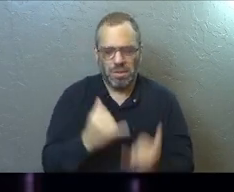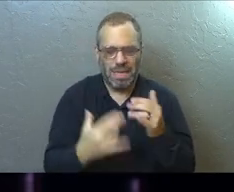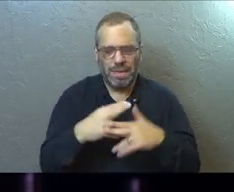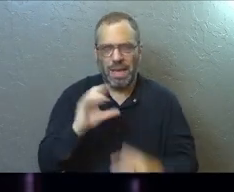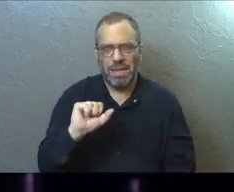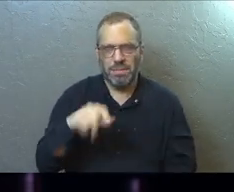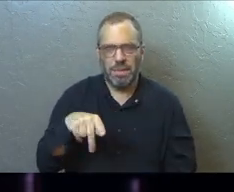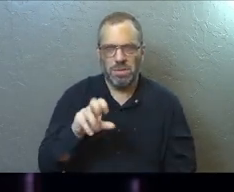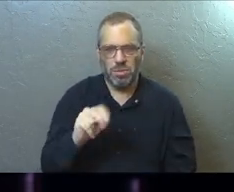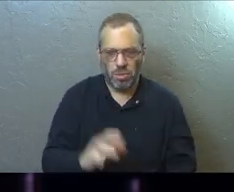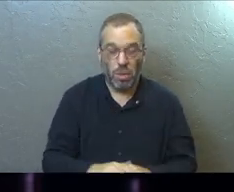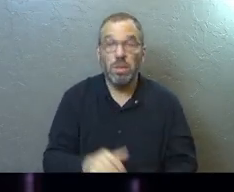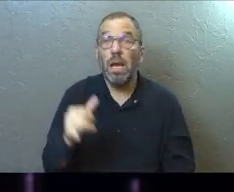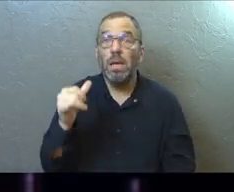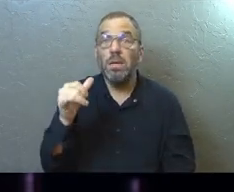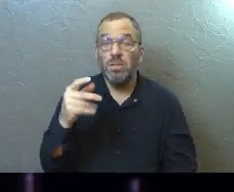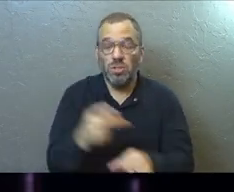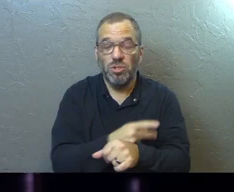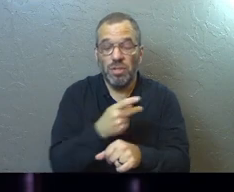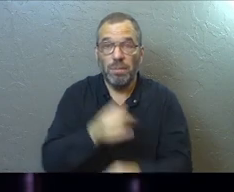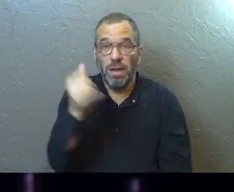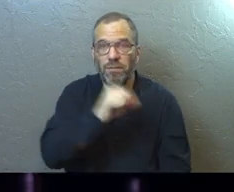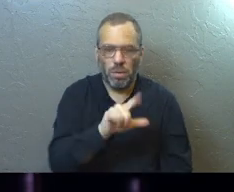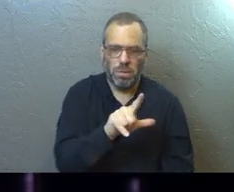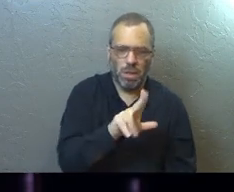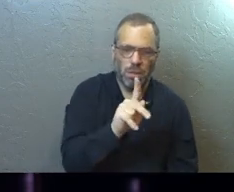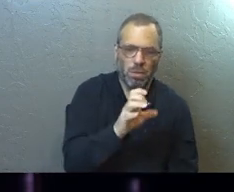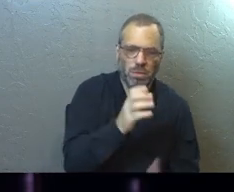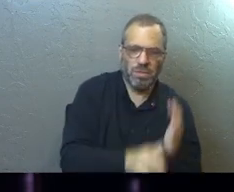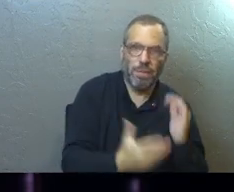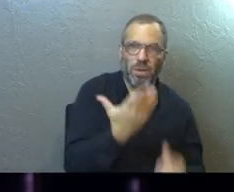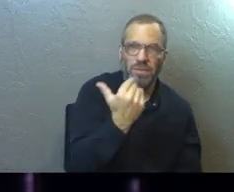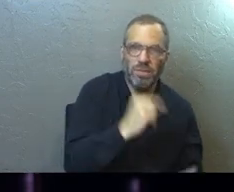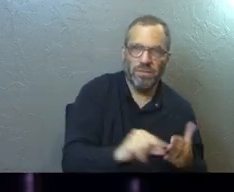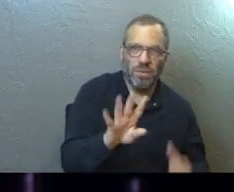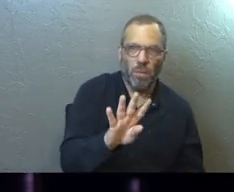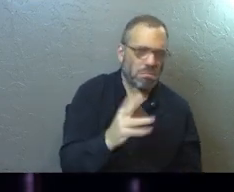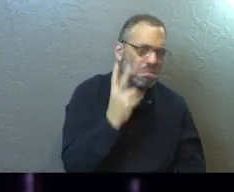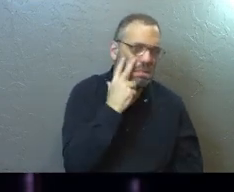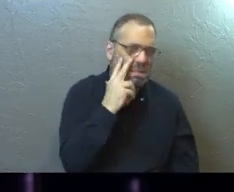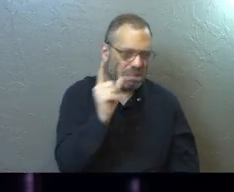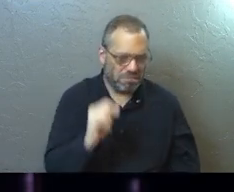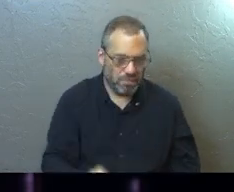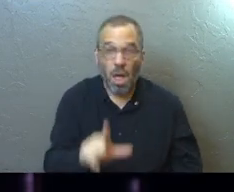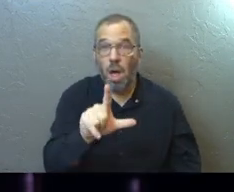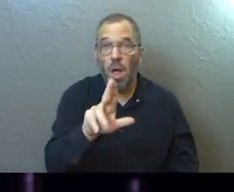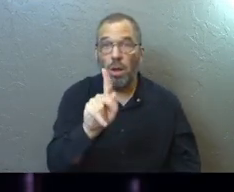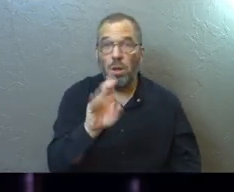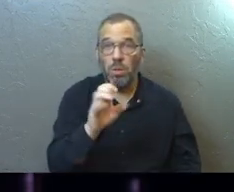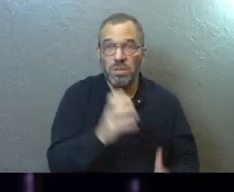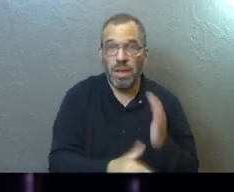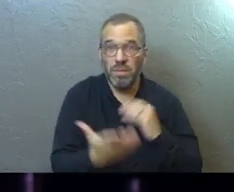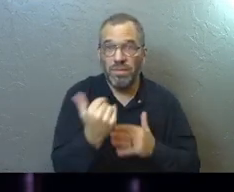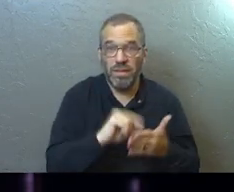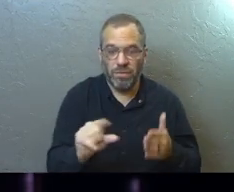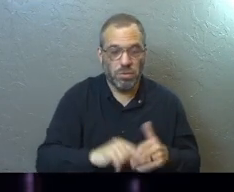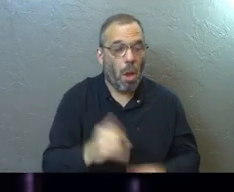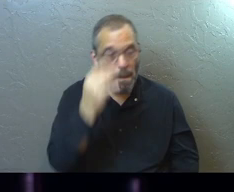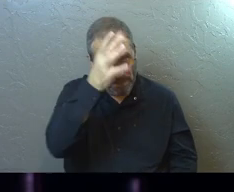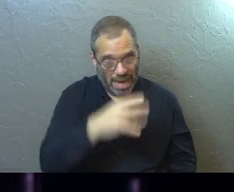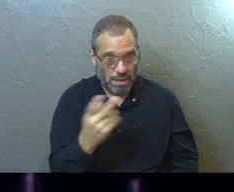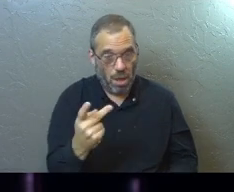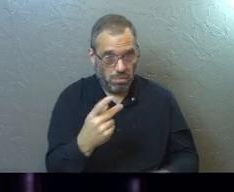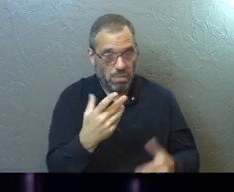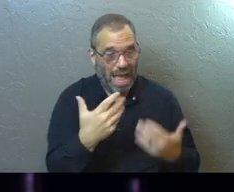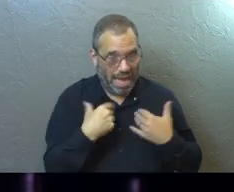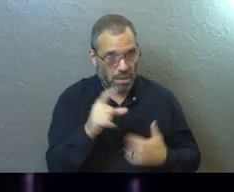one, sheep are foolish. Luke 15:4. We're going to see if the Bible backs that one up. If a man has 100 sheep and one of